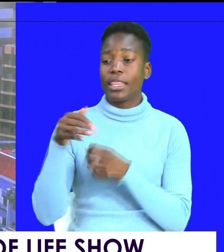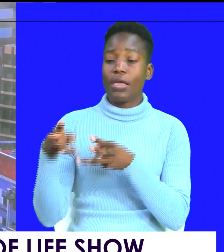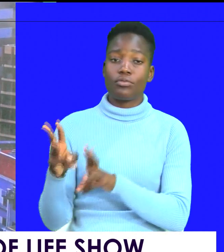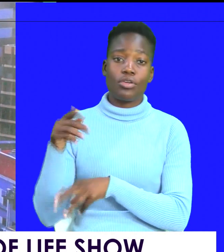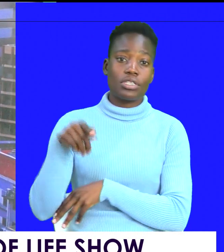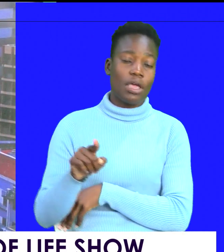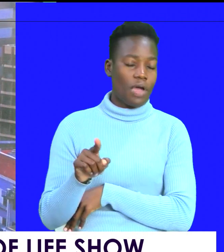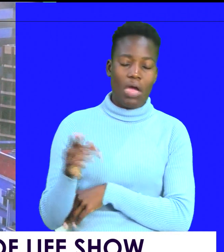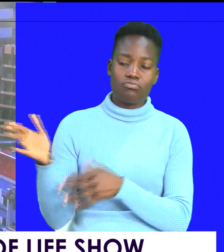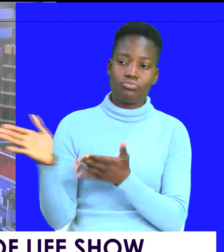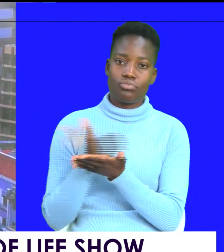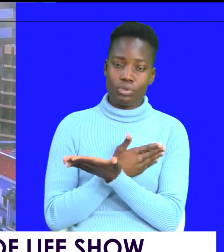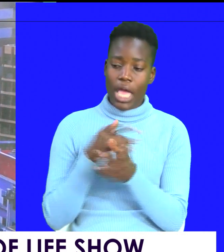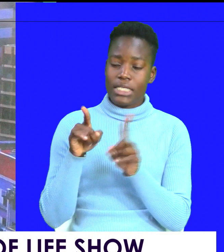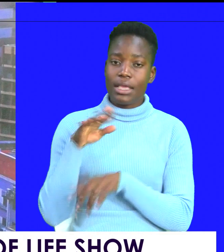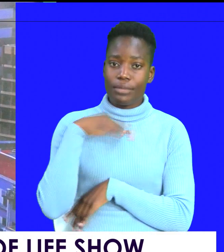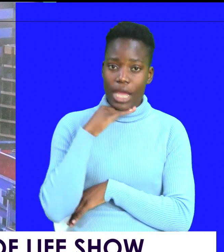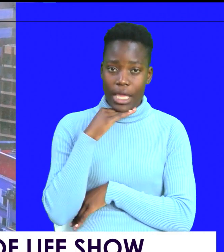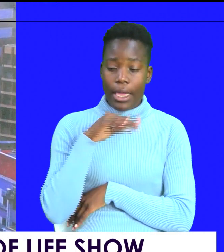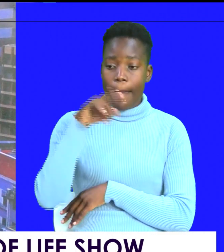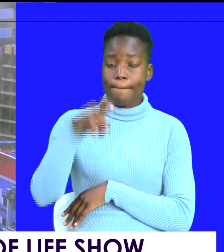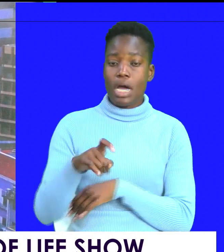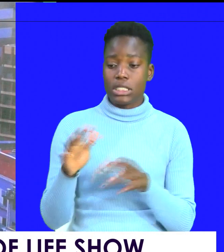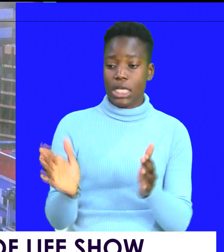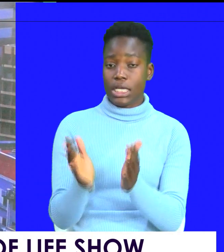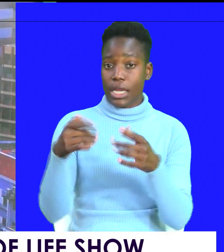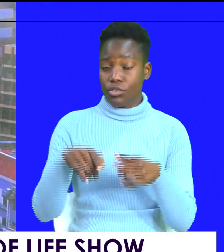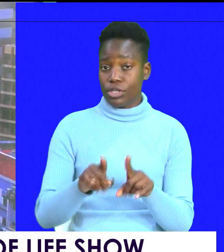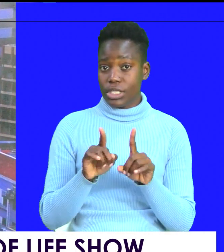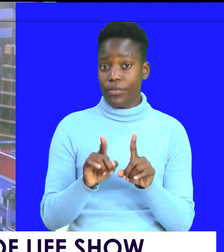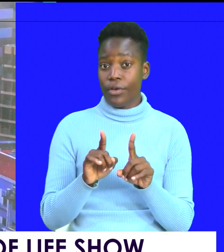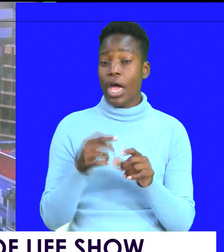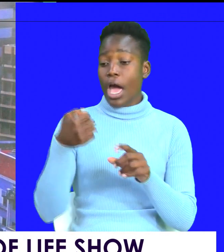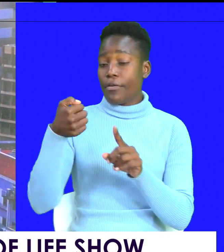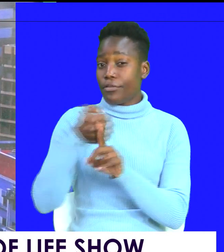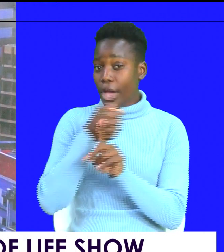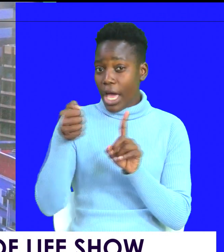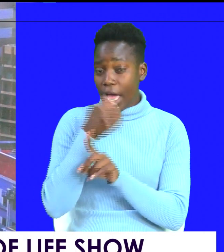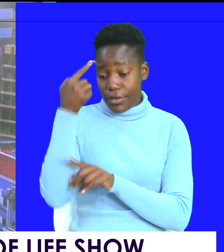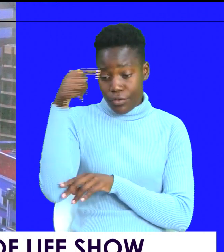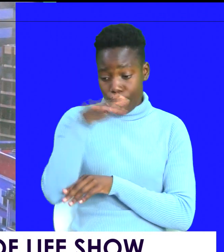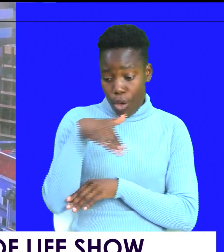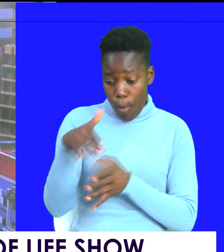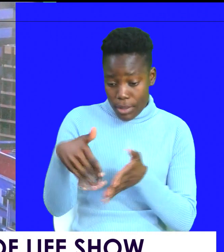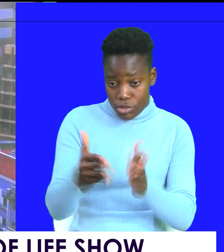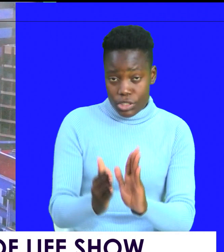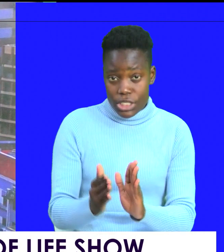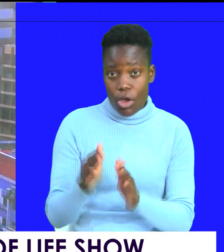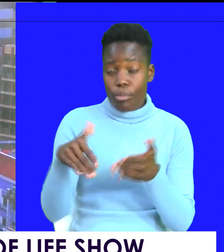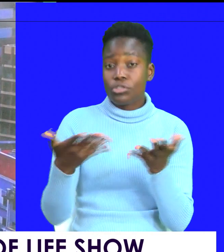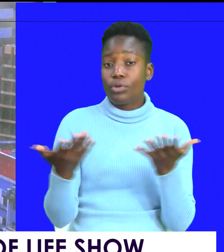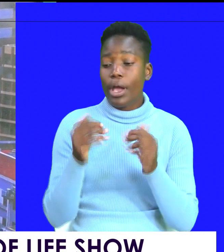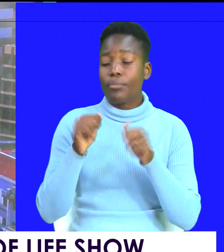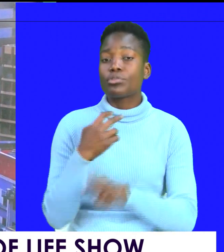be wiped out. You will die. You need to encourage yourself. Fight for spaces. Look for spaces where you can speak